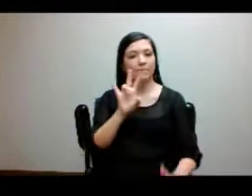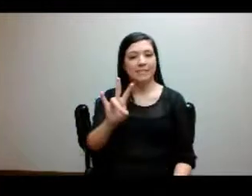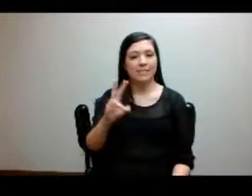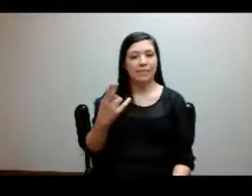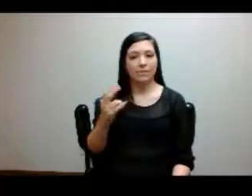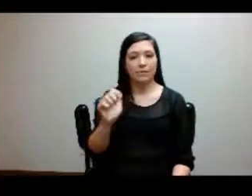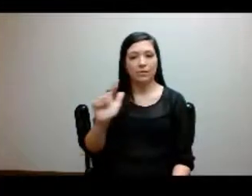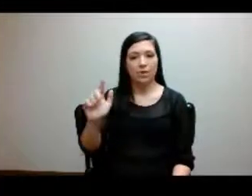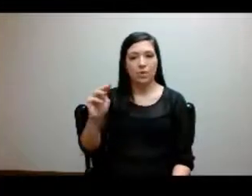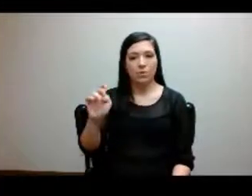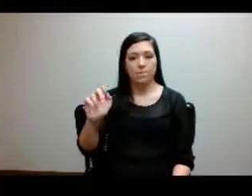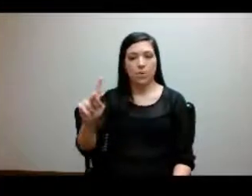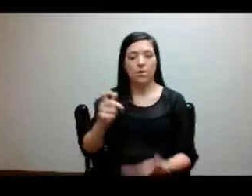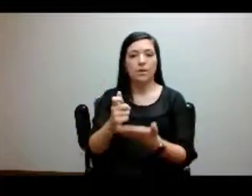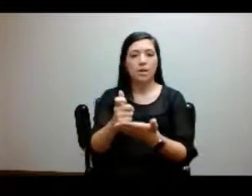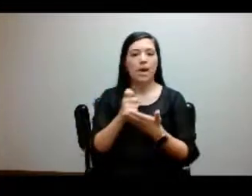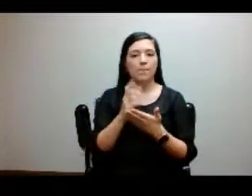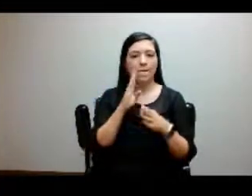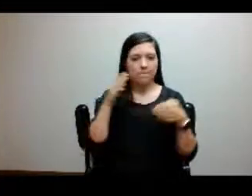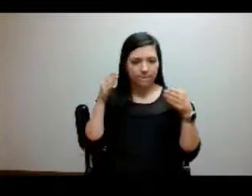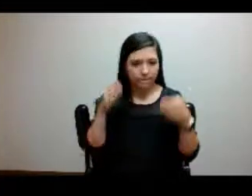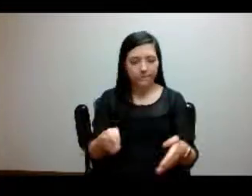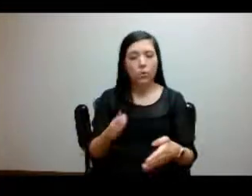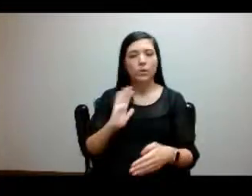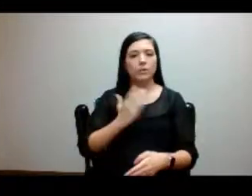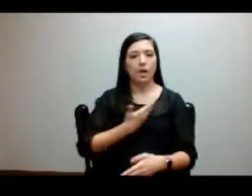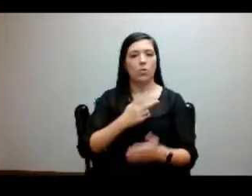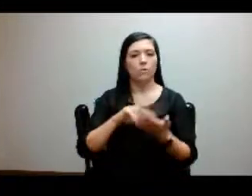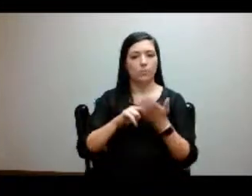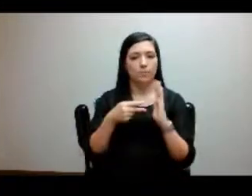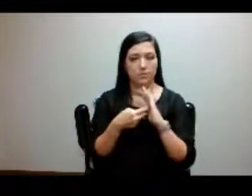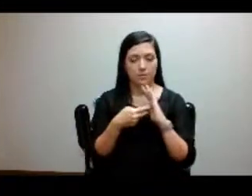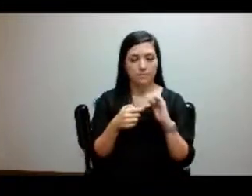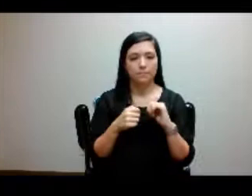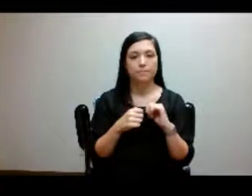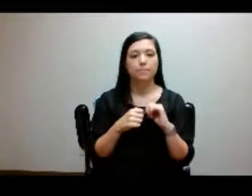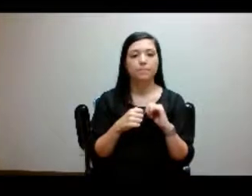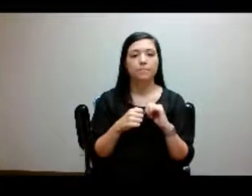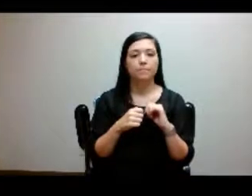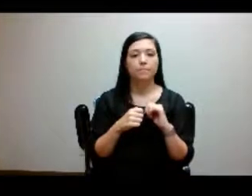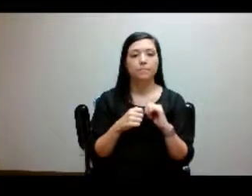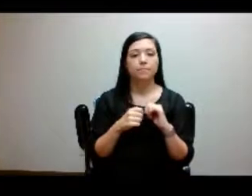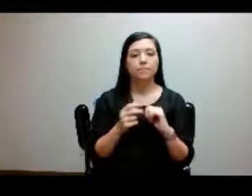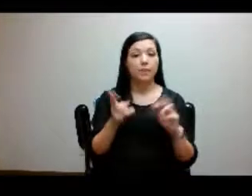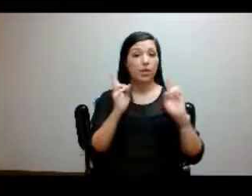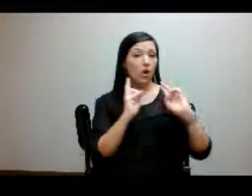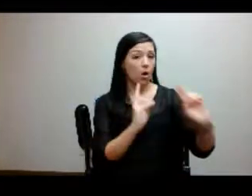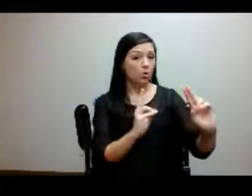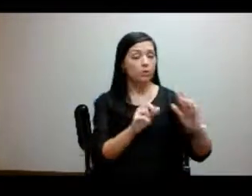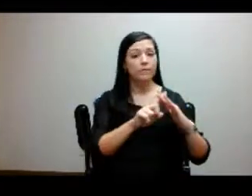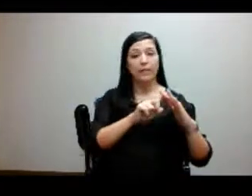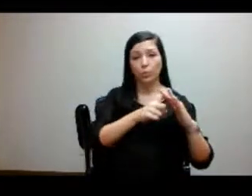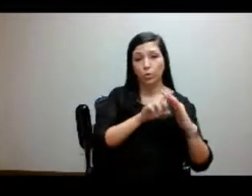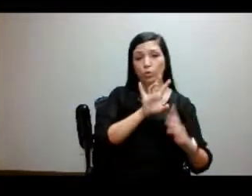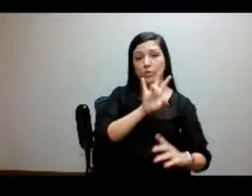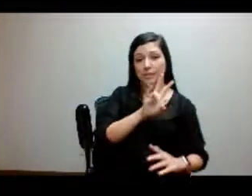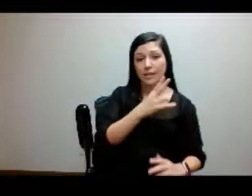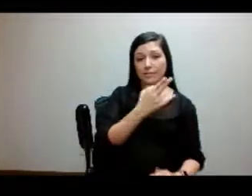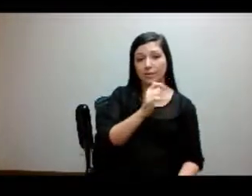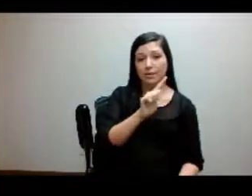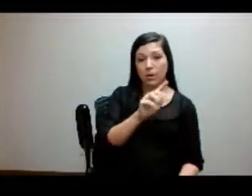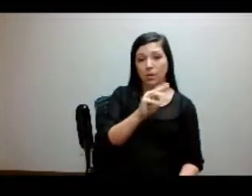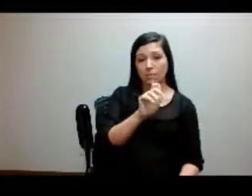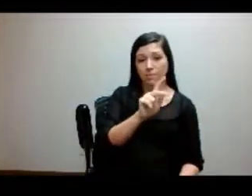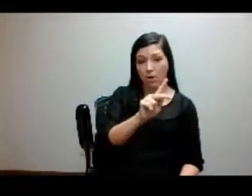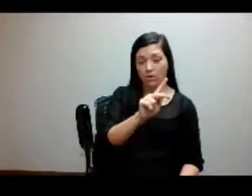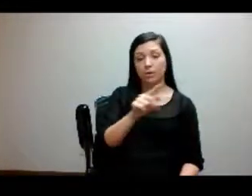to help us stay focused on our purpose. In honor of the original 7 hallmarks, the